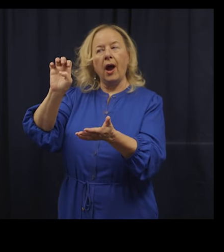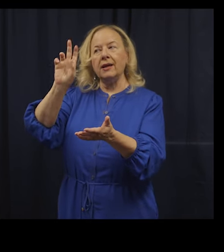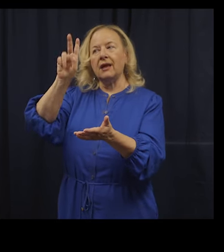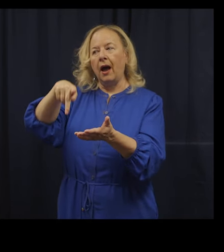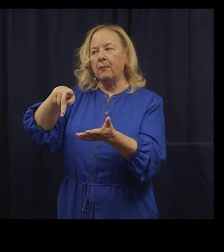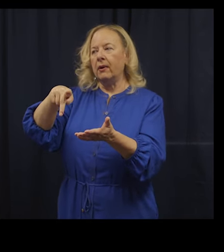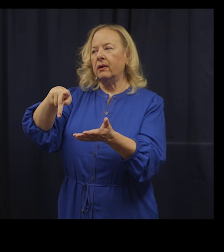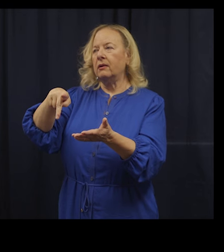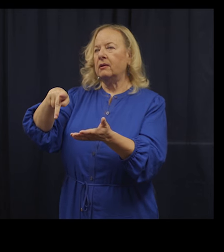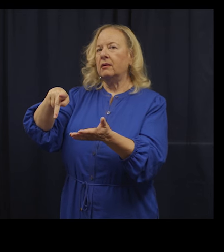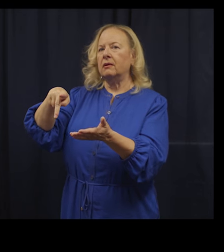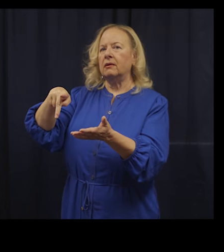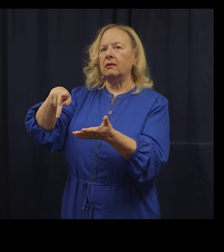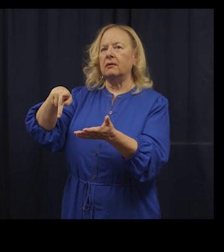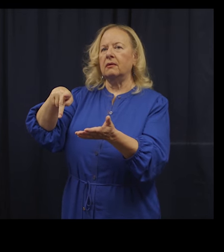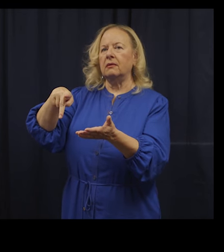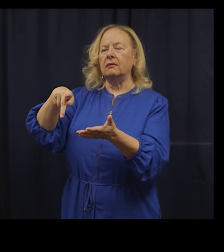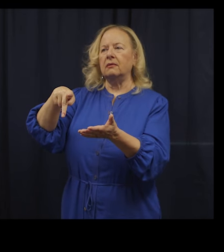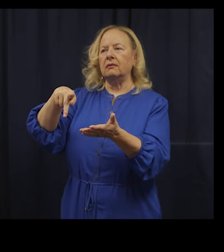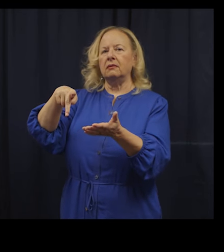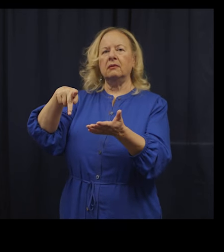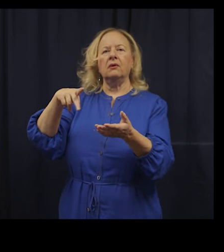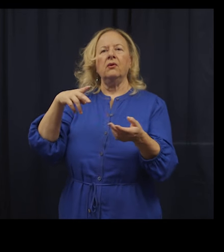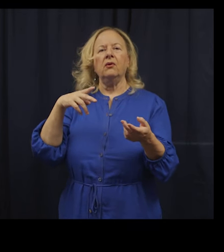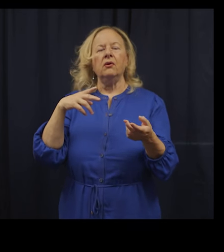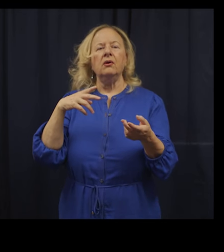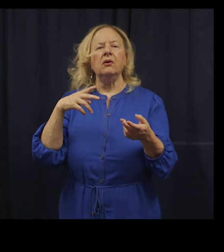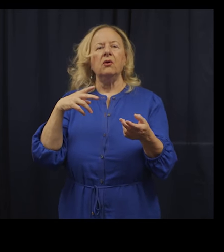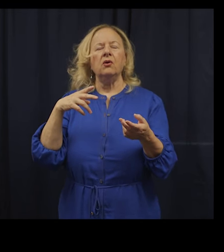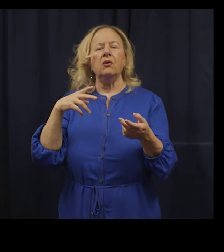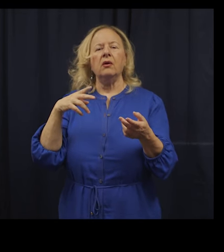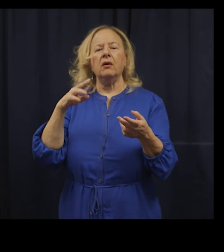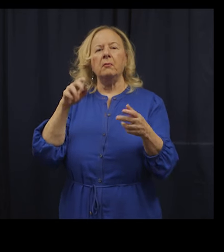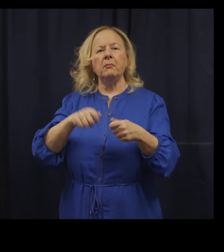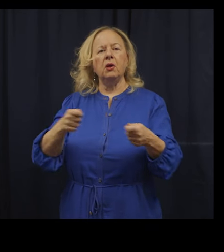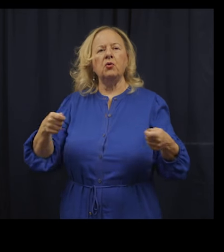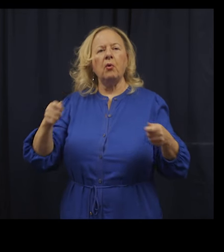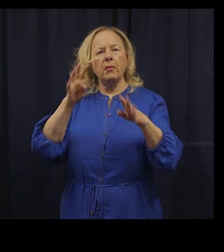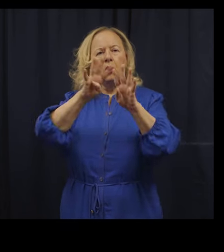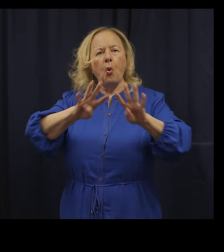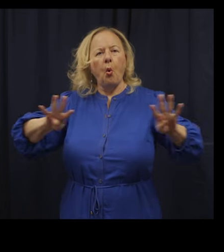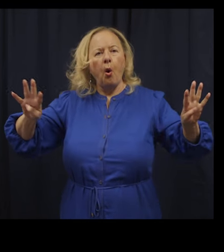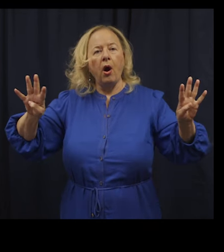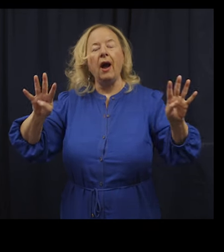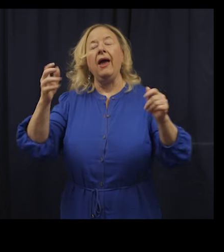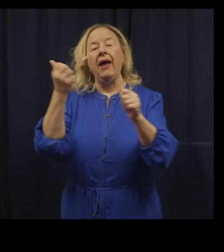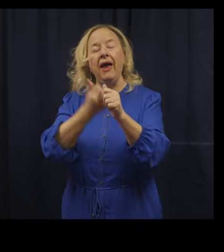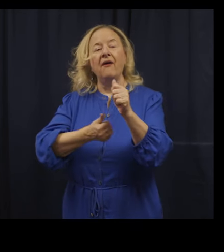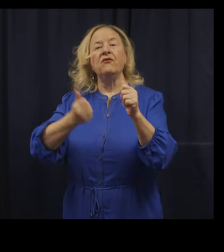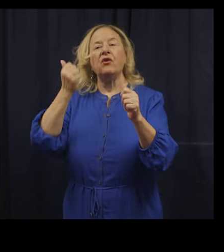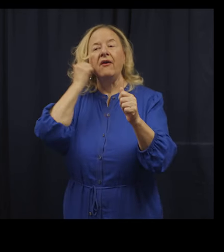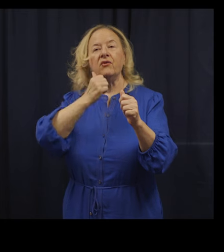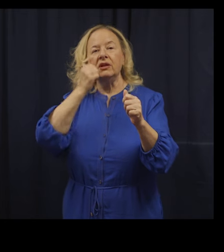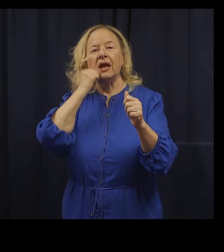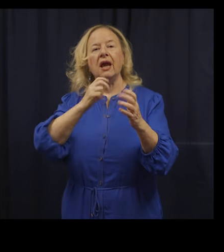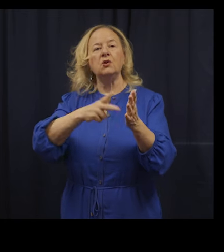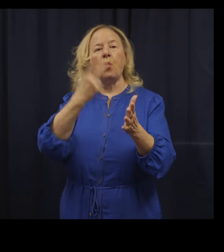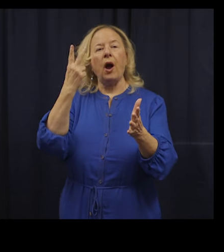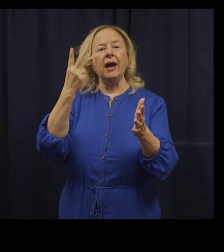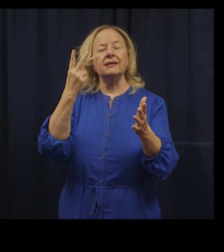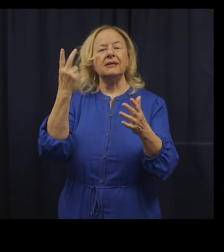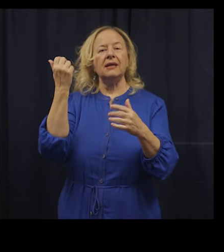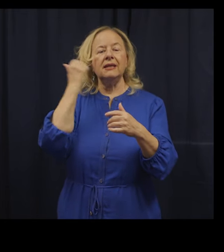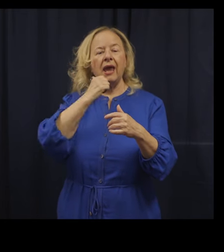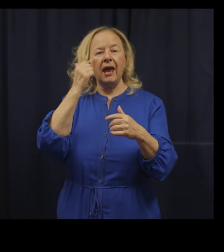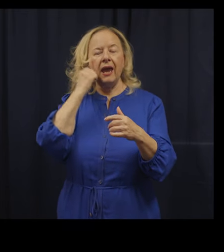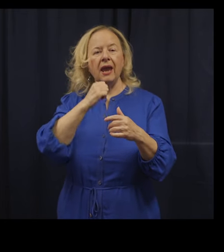up to light the menorah that they had to do every day, matter of fact, twice a day, maintain it. One thing I want to